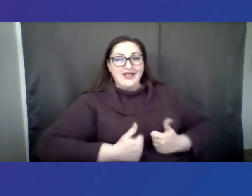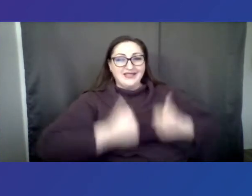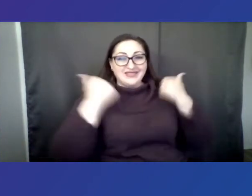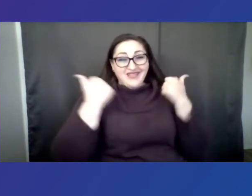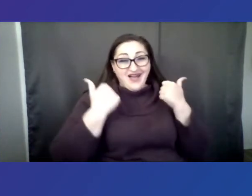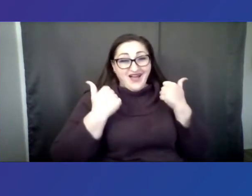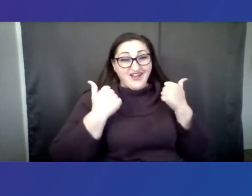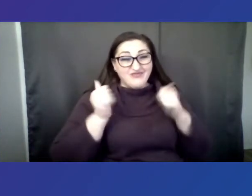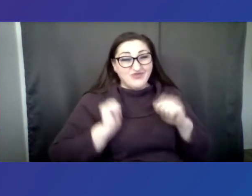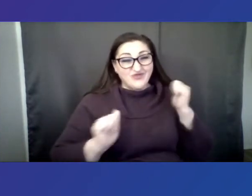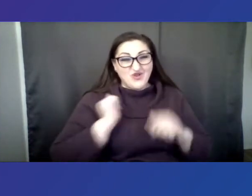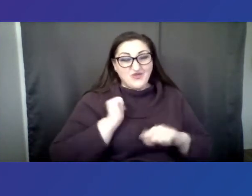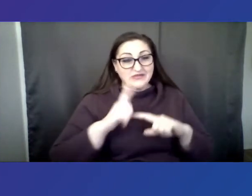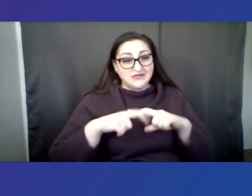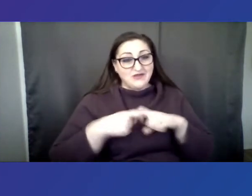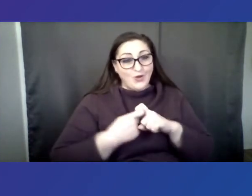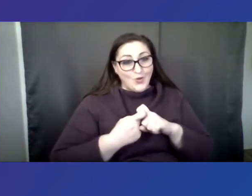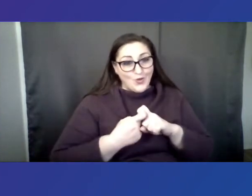pause.